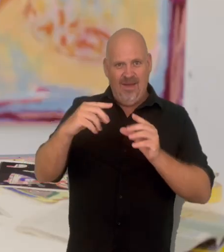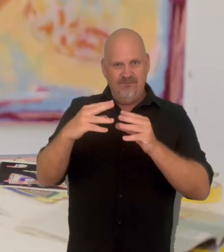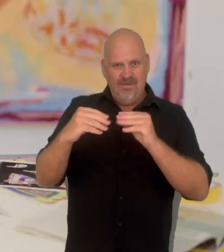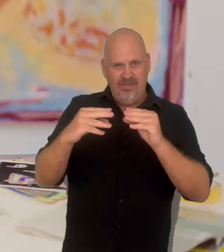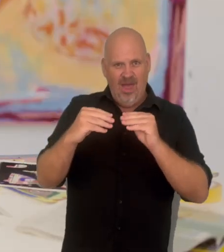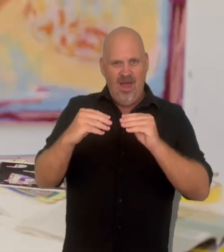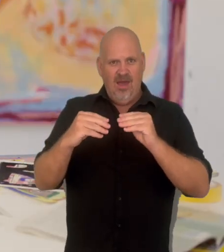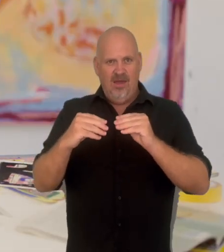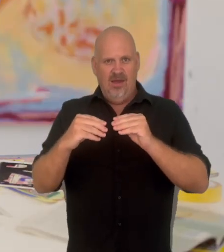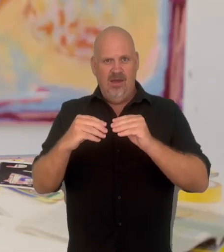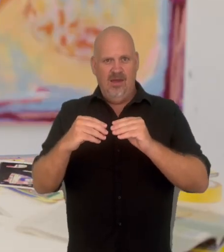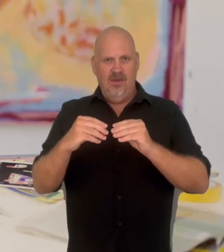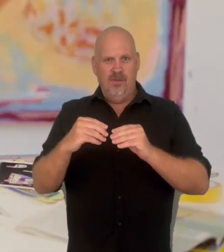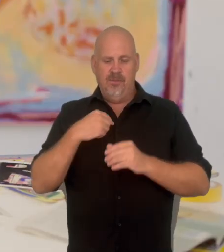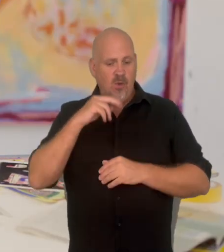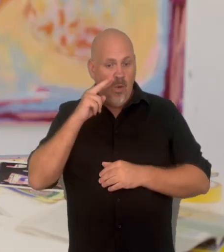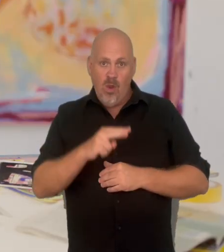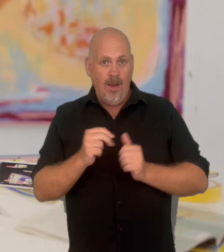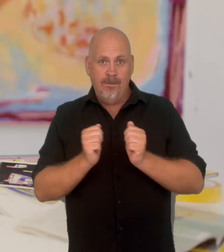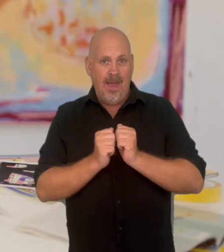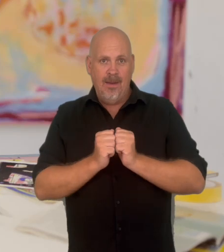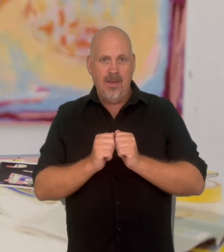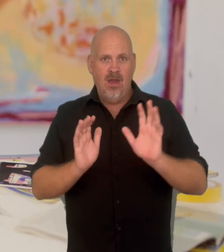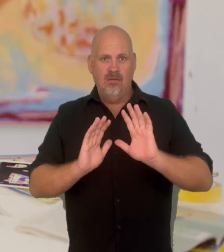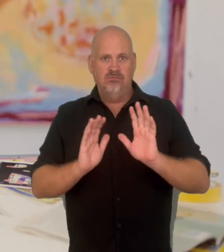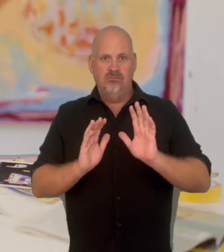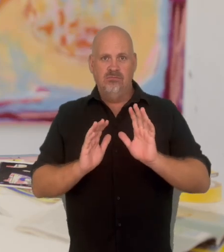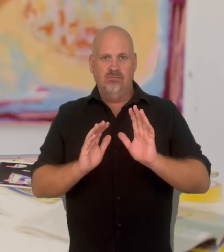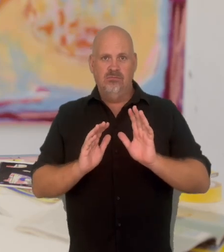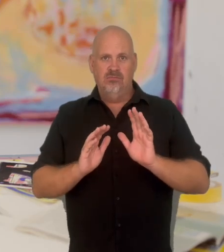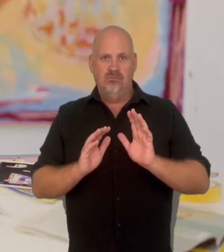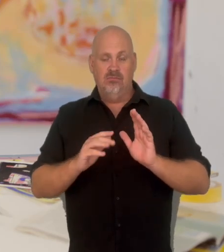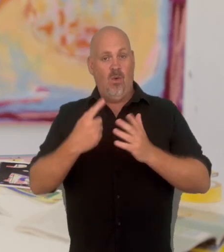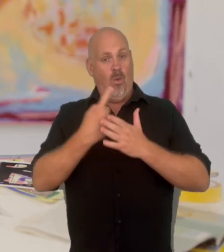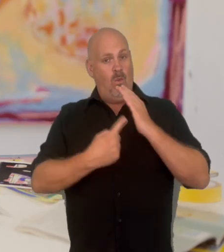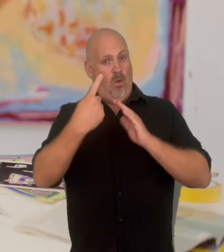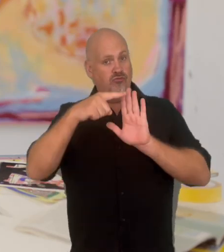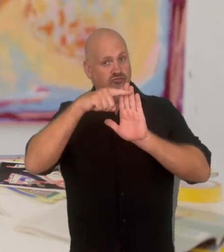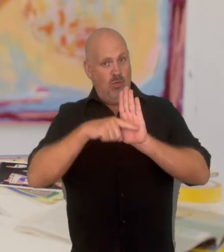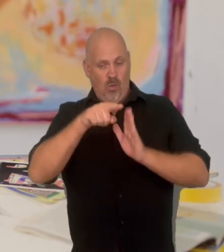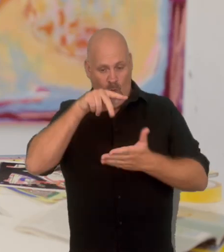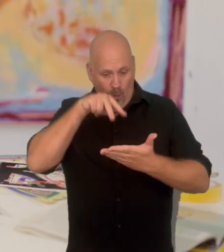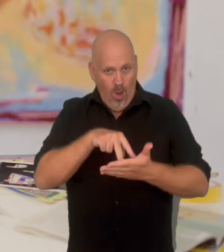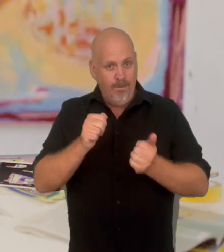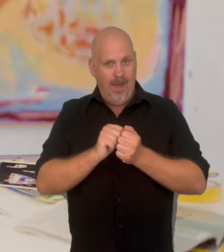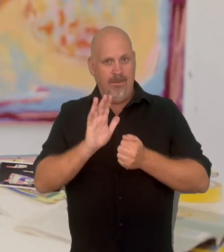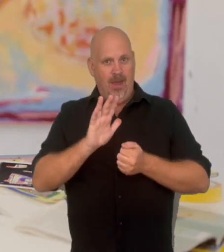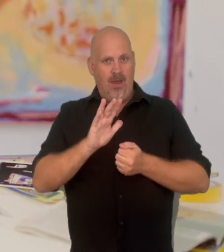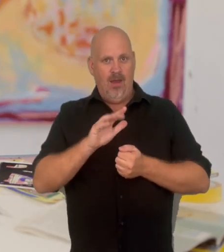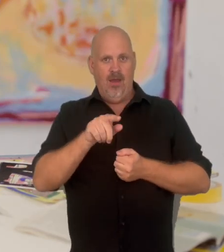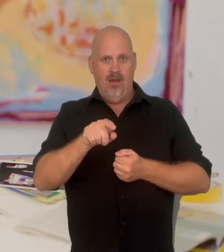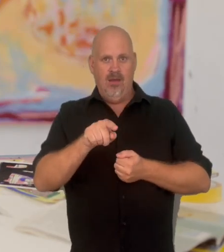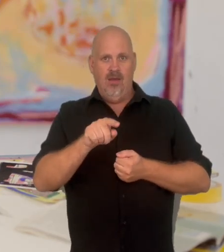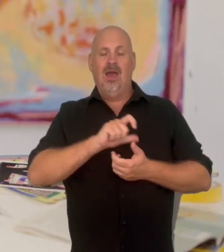I am not going to look at the paper. The only rule here is that we don't look at the paper. And you carry on drawing, and my